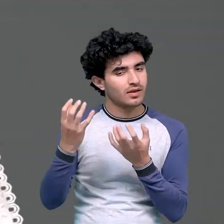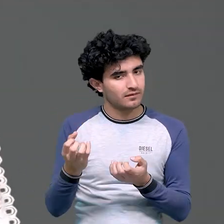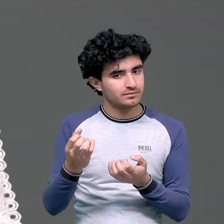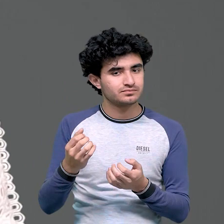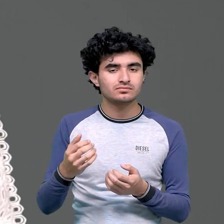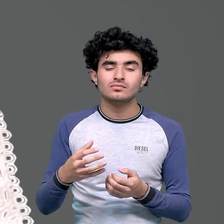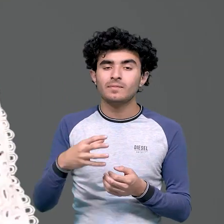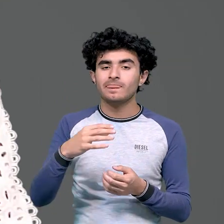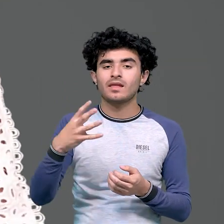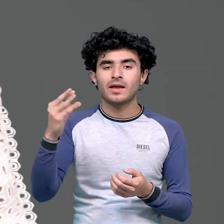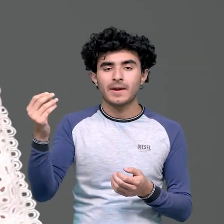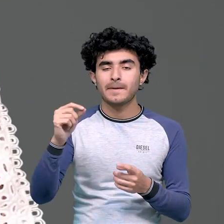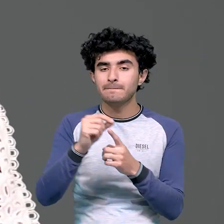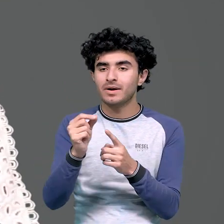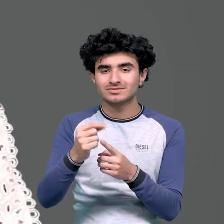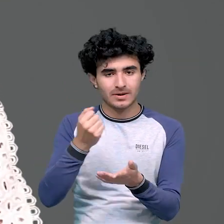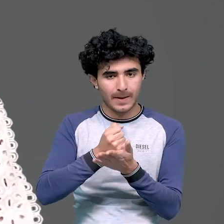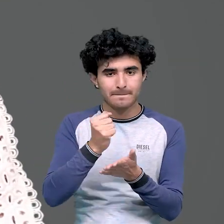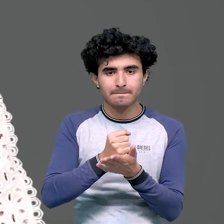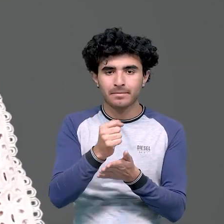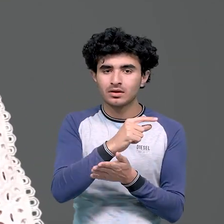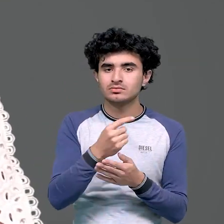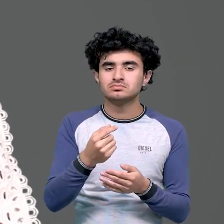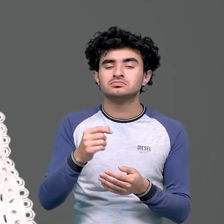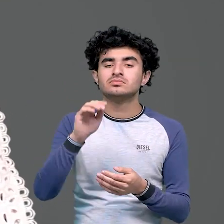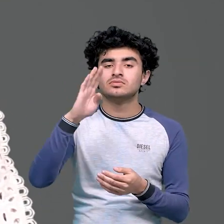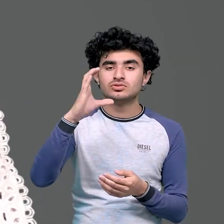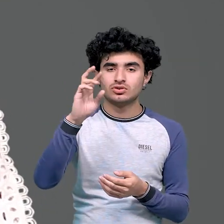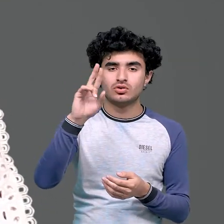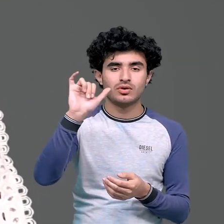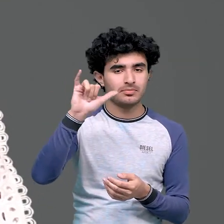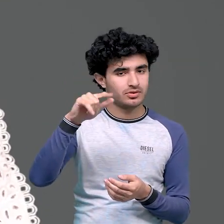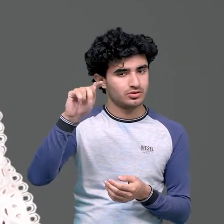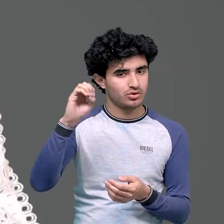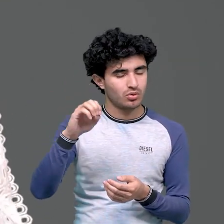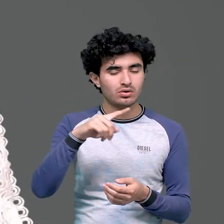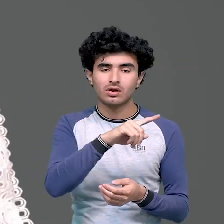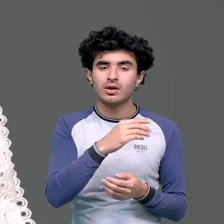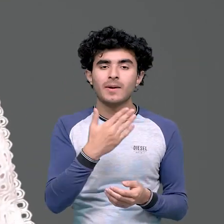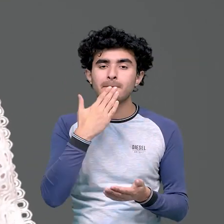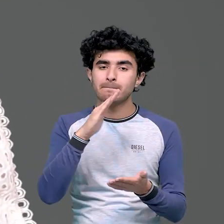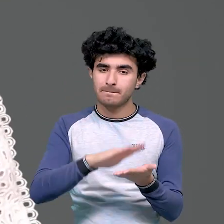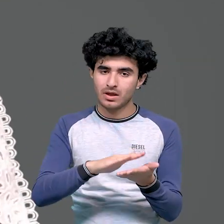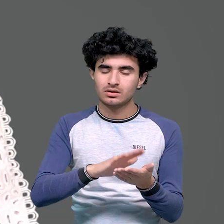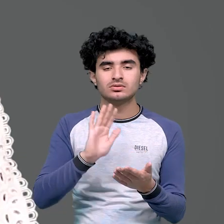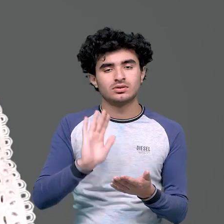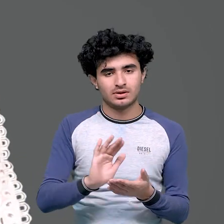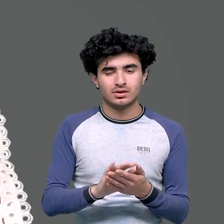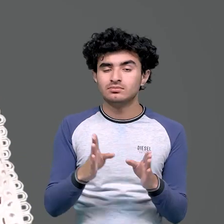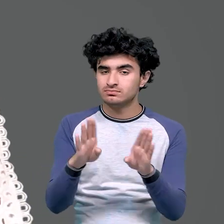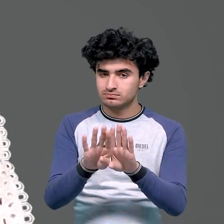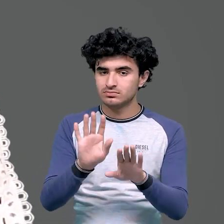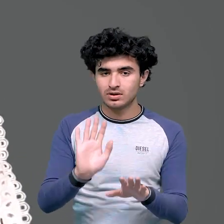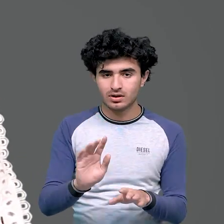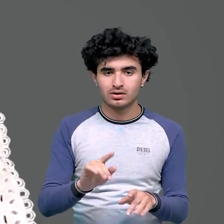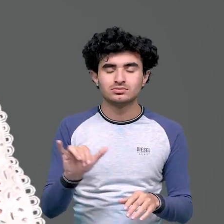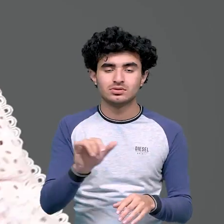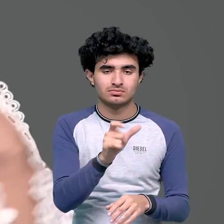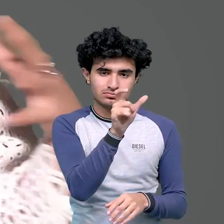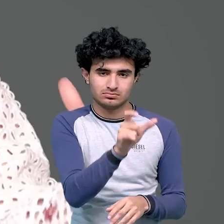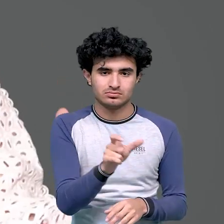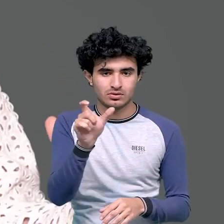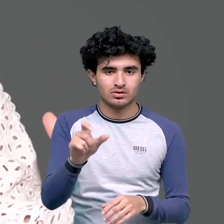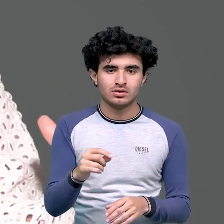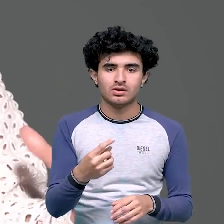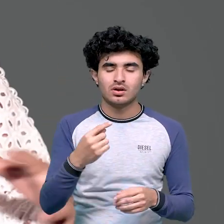the State Bank of Pakistan has banned crypto in Pakistan. And even the earnings or the income that you get out of crypto that